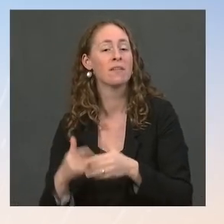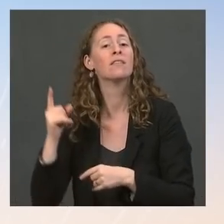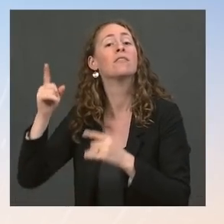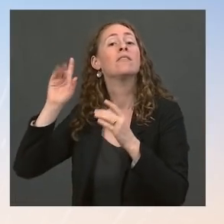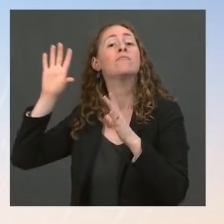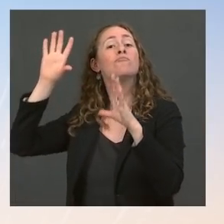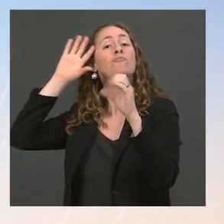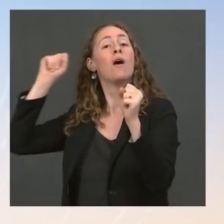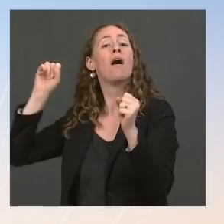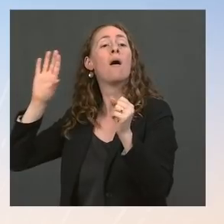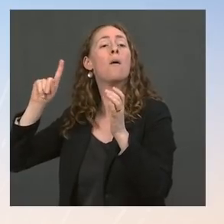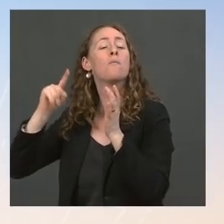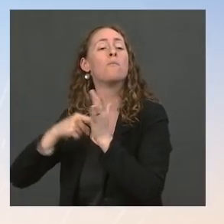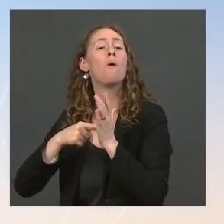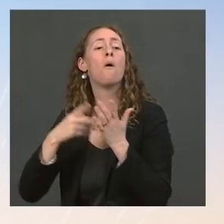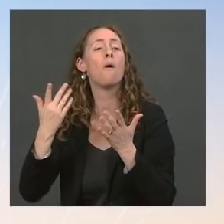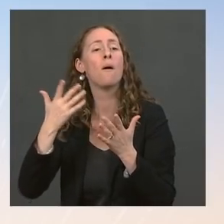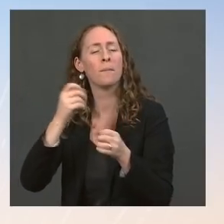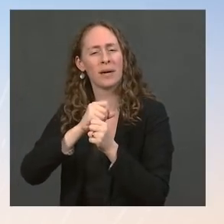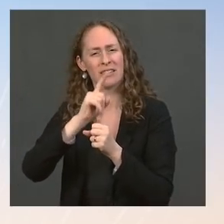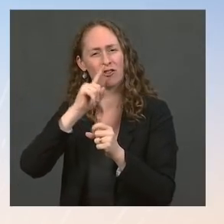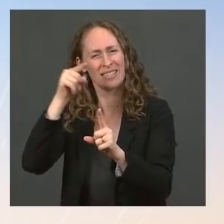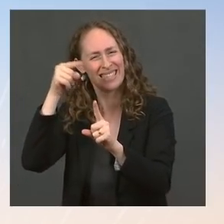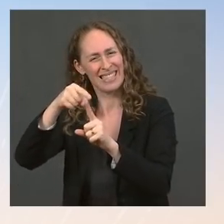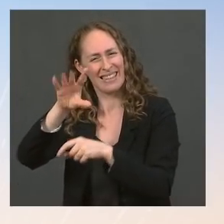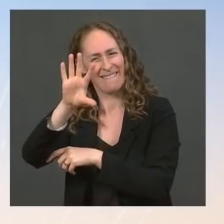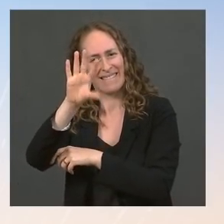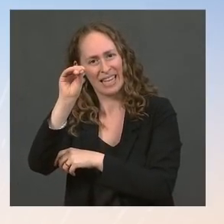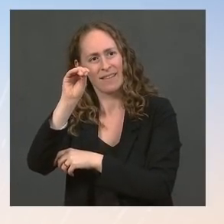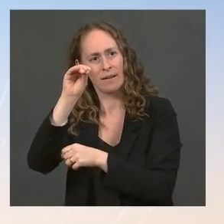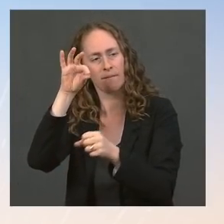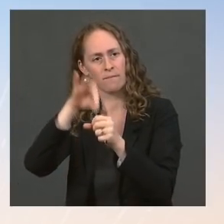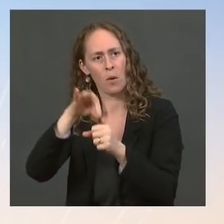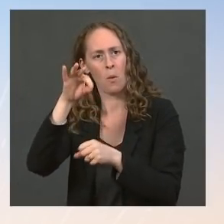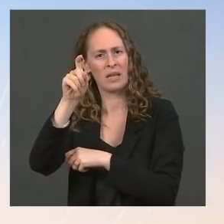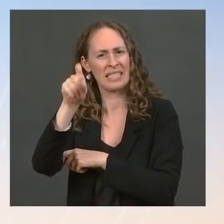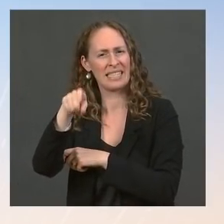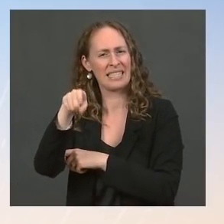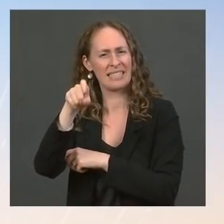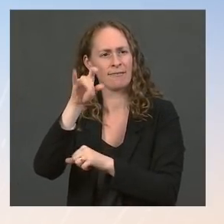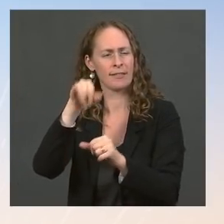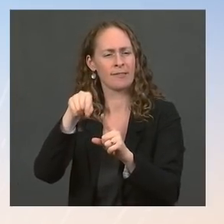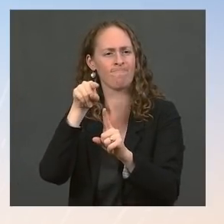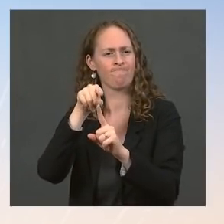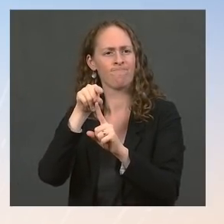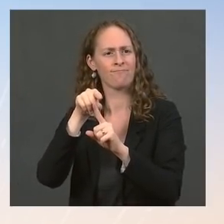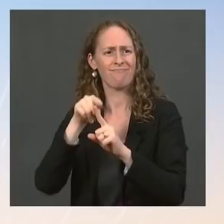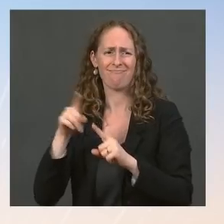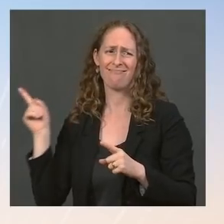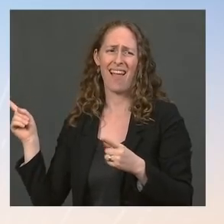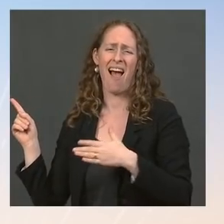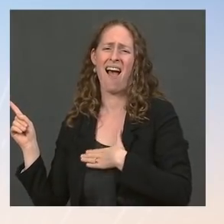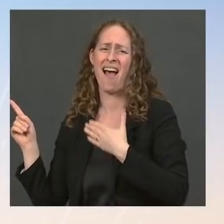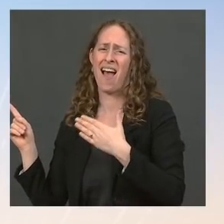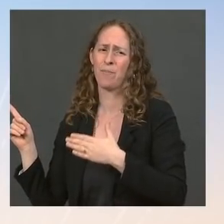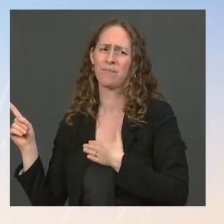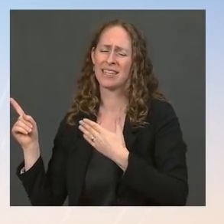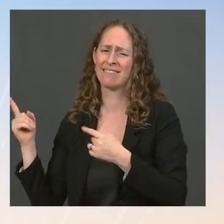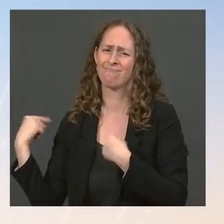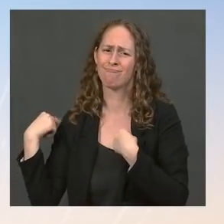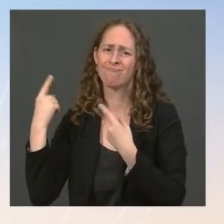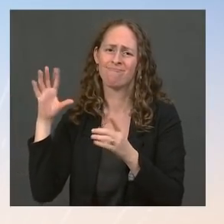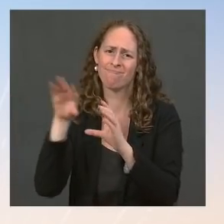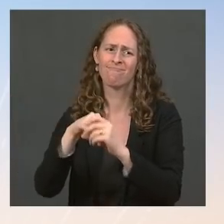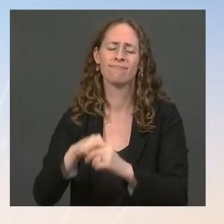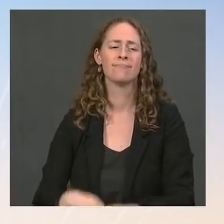is working to get 50 votes in the Senate. That's a role it sounds like they're happy to have him play. Go ahead. If he does go to the Hill tomorrow,